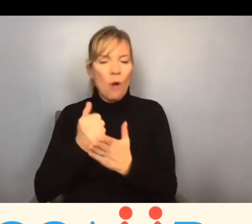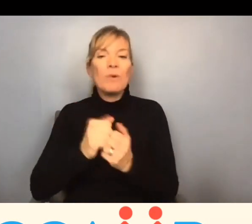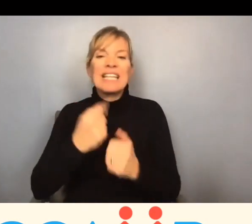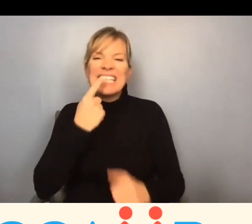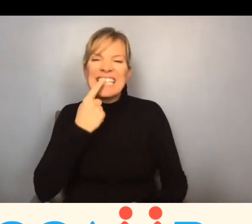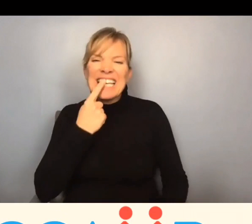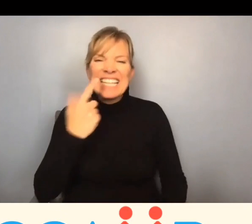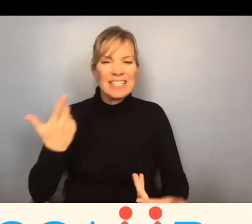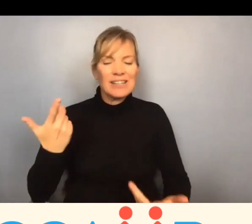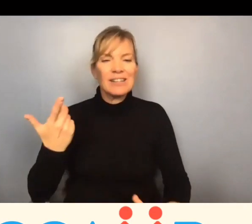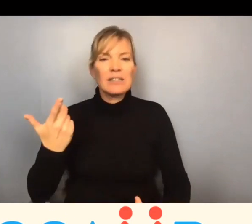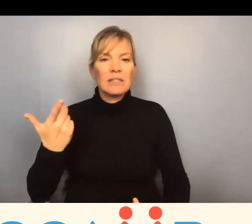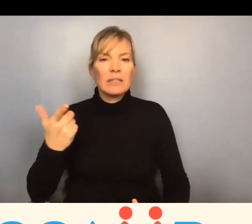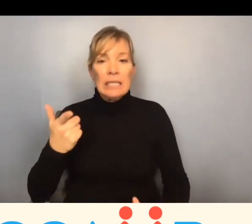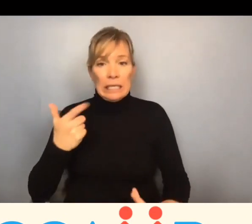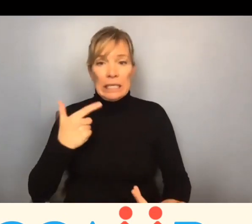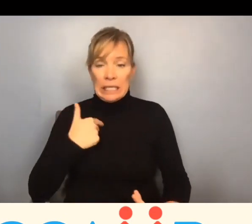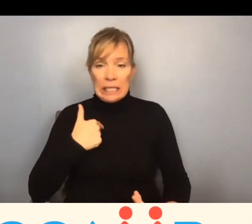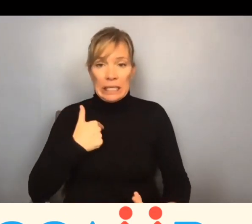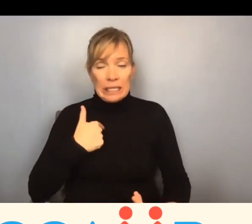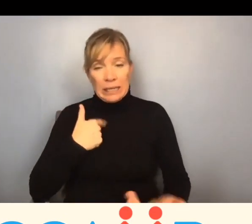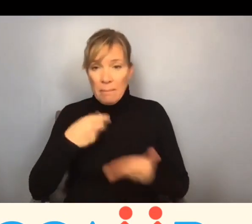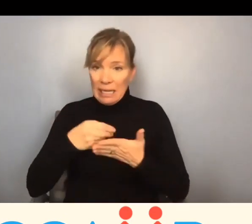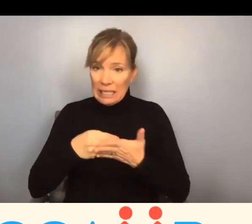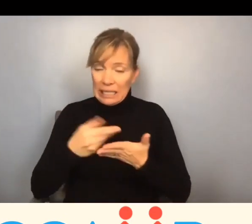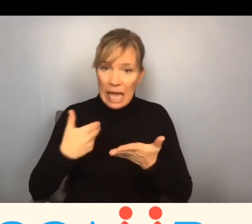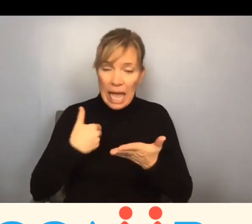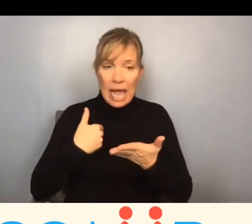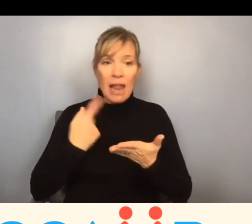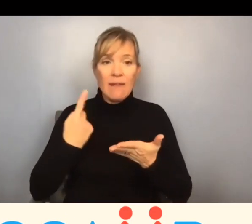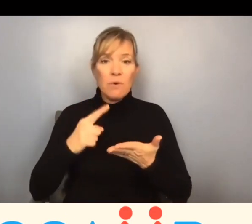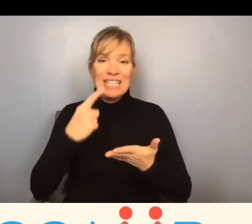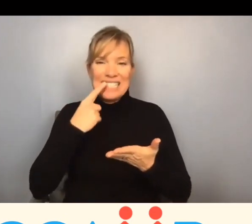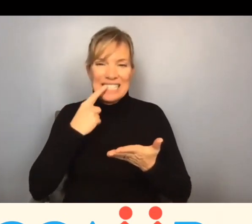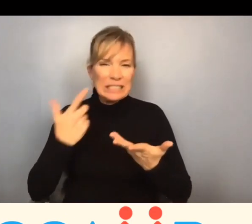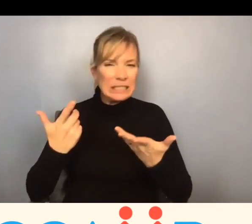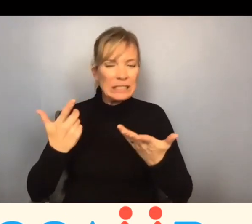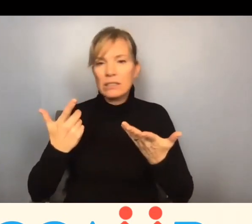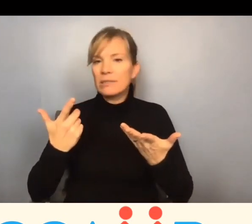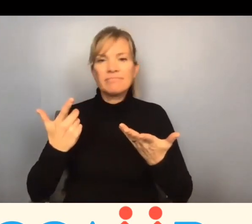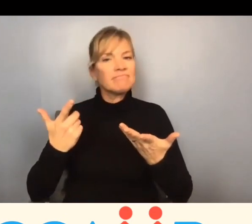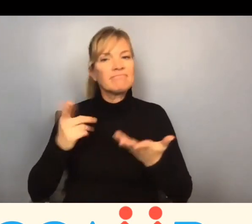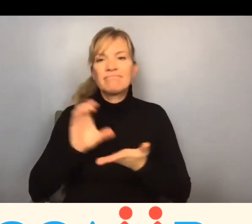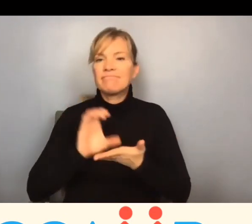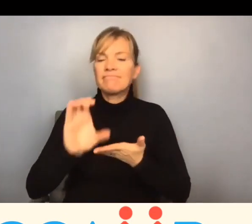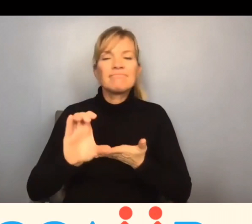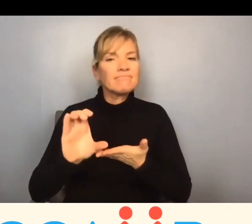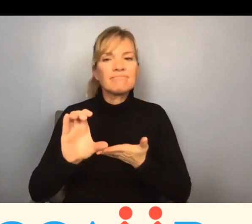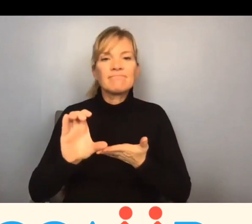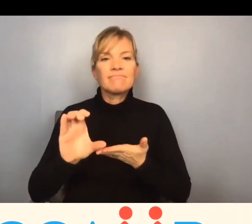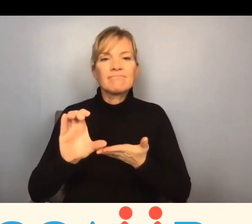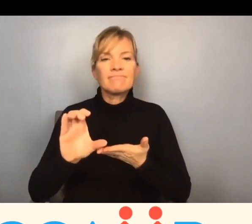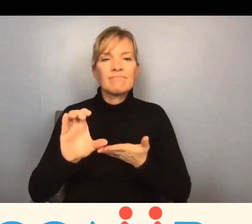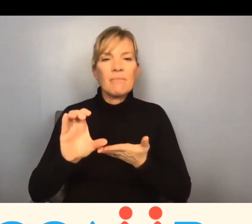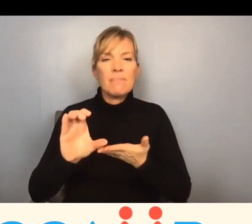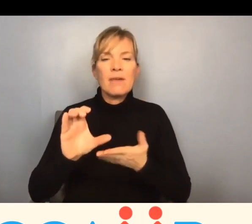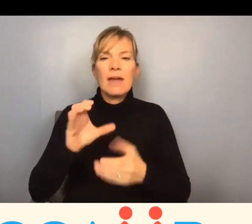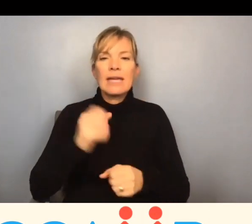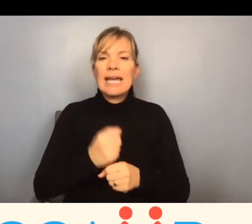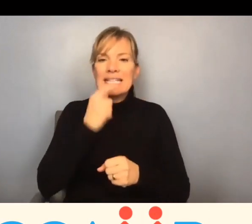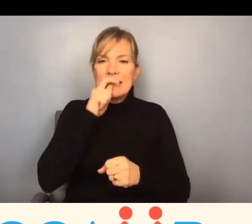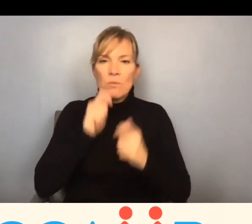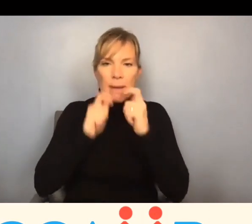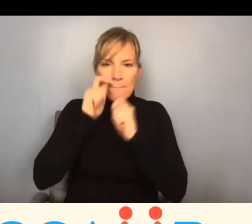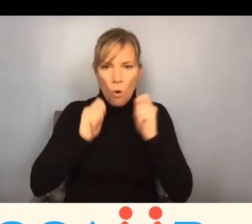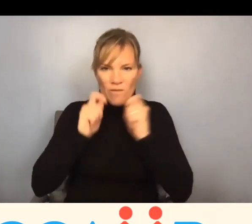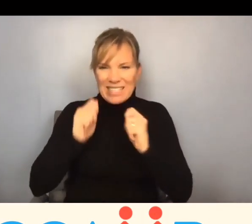work. He had the resources that he had for his dental work would only fund him getting his teeth removed.